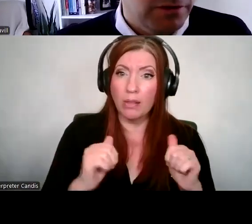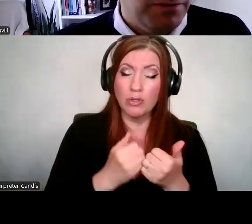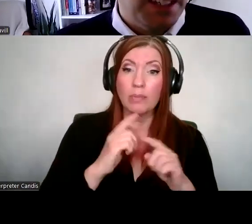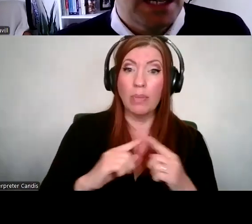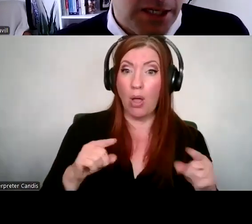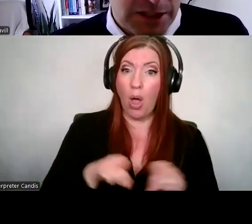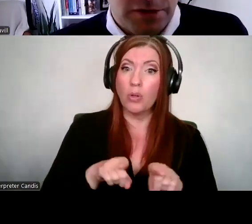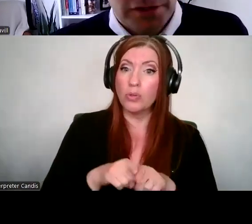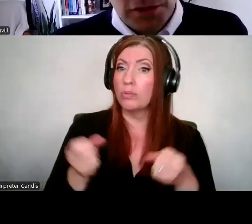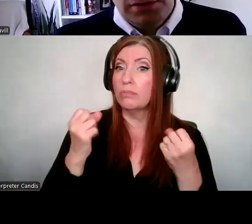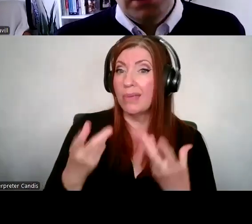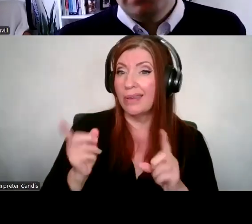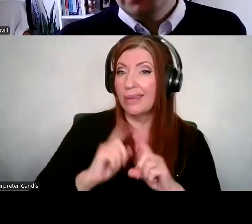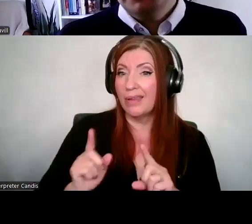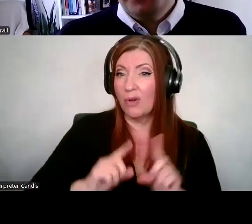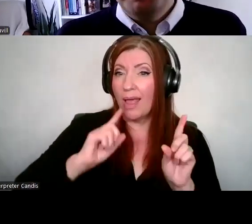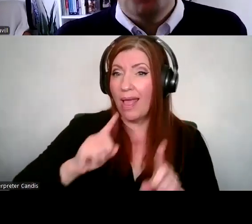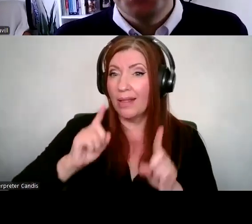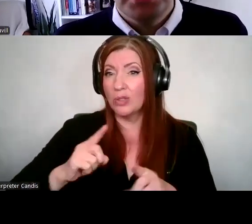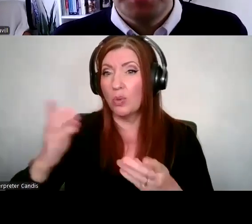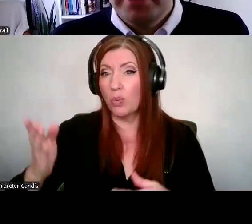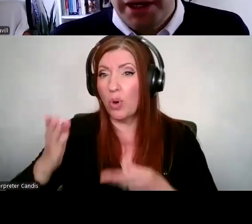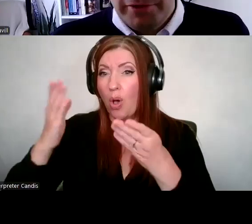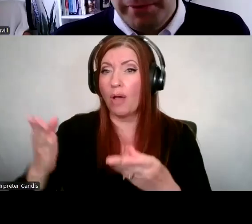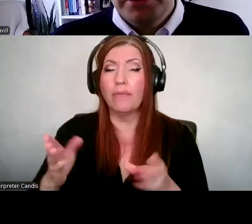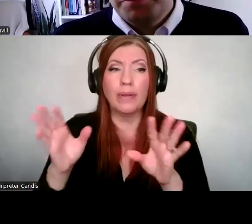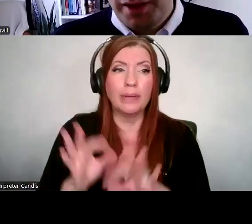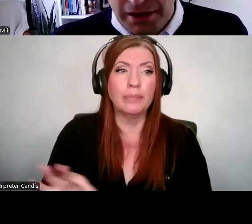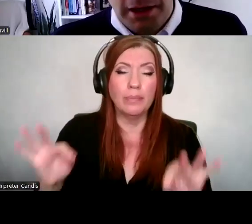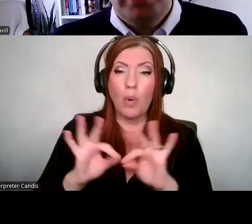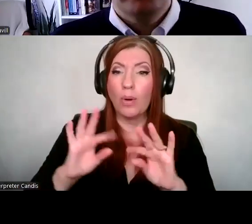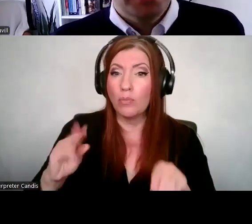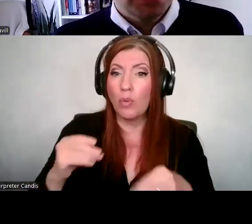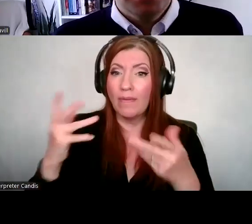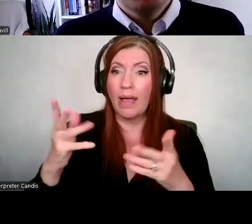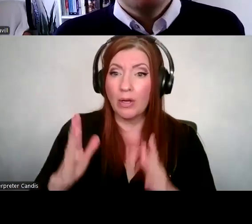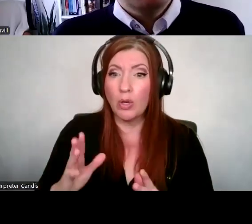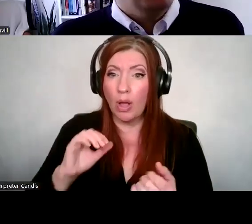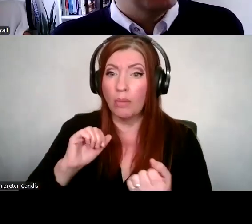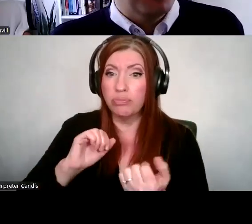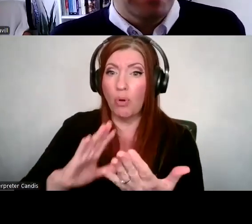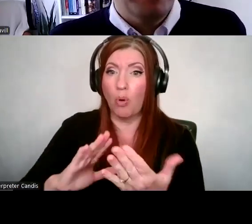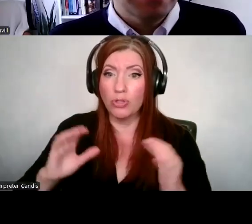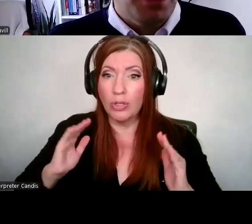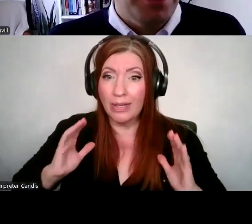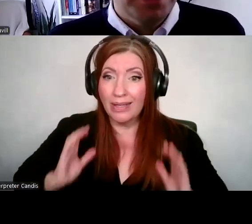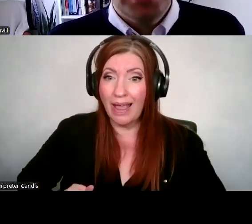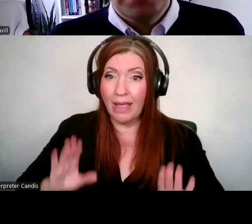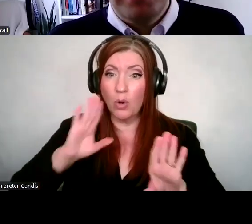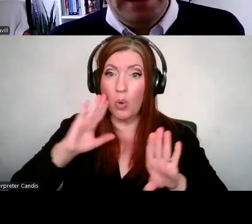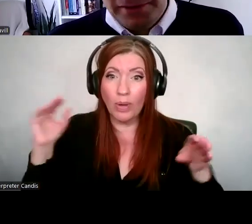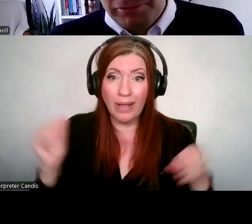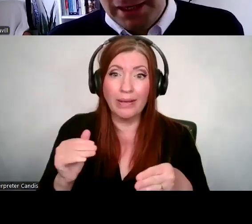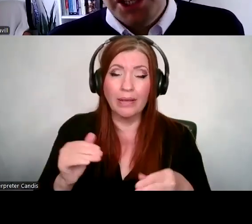offered and facilitators were offered too. So, for example, the importance of the provider approach being client oriented, importance of collaborating partners,